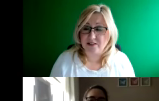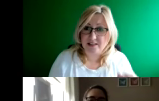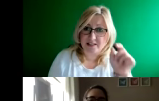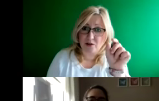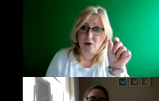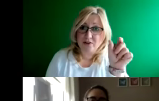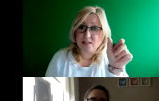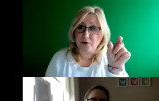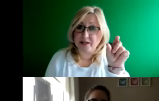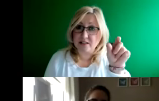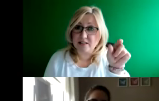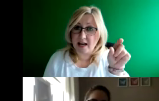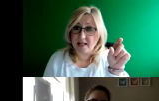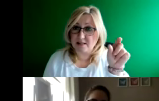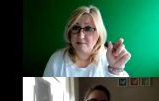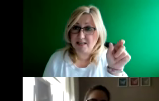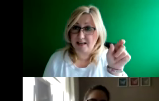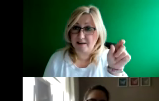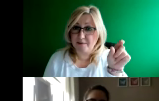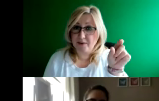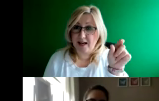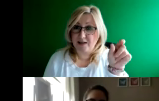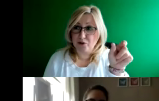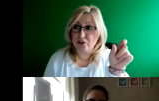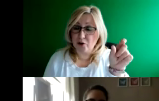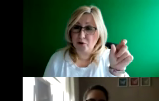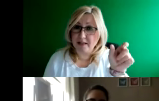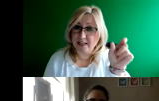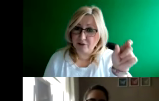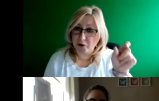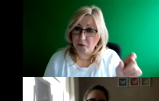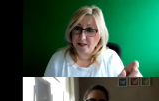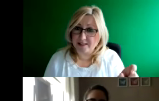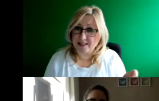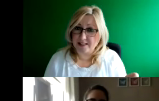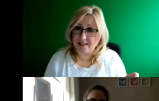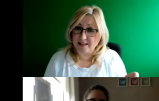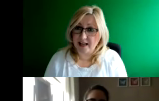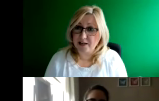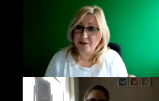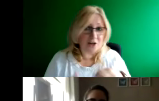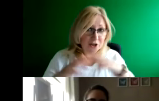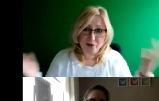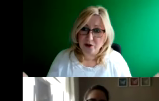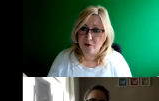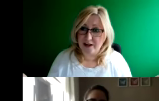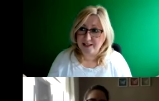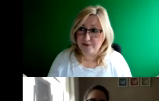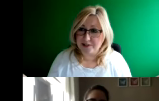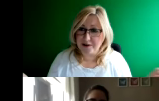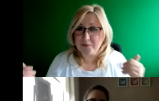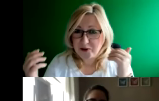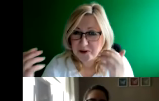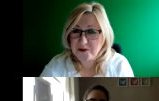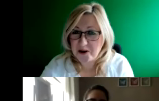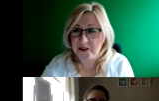not just that, you know, this word contains a meaning. And once you know the meaning of all the words in the language, you know the